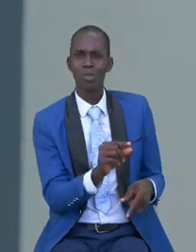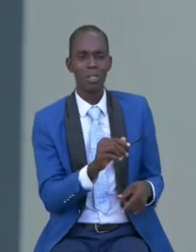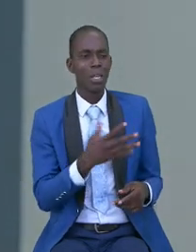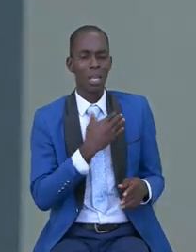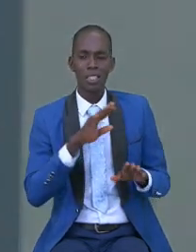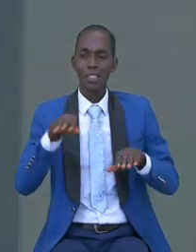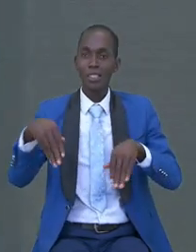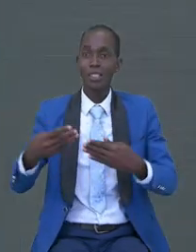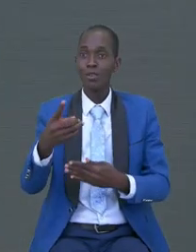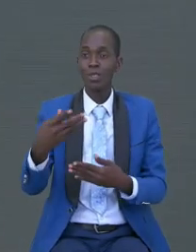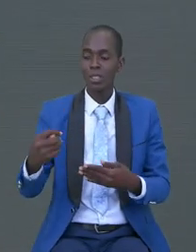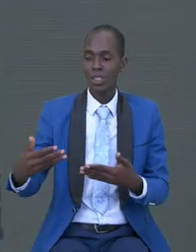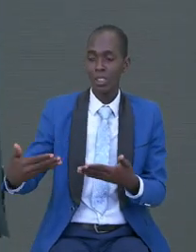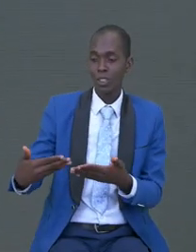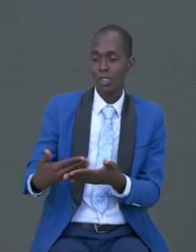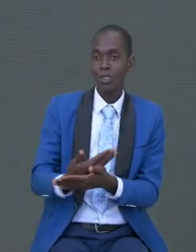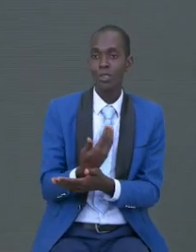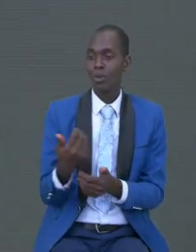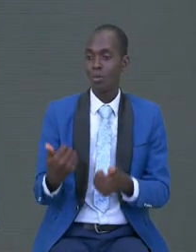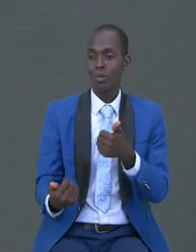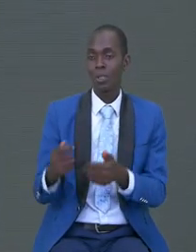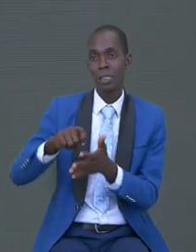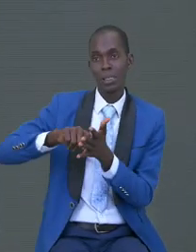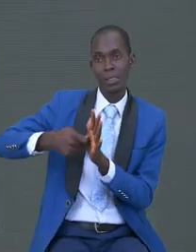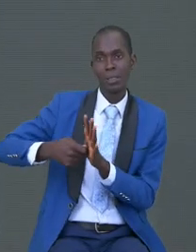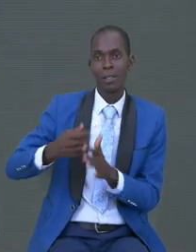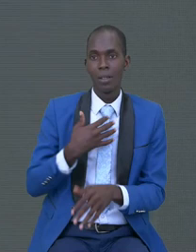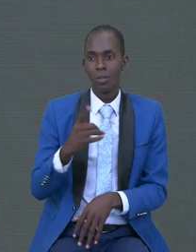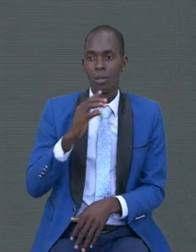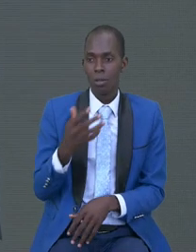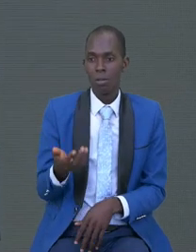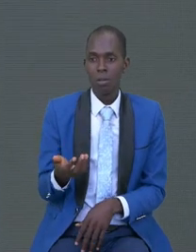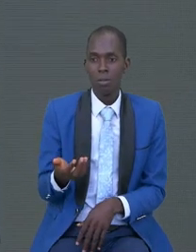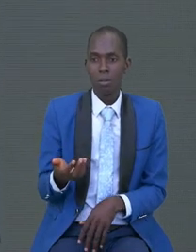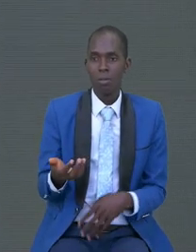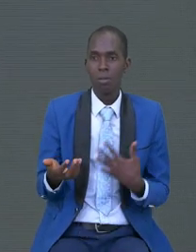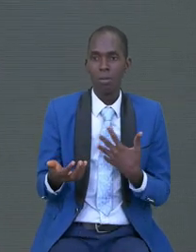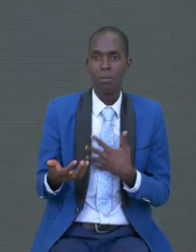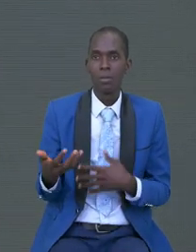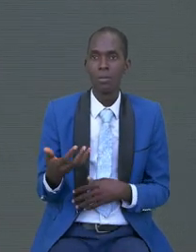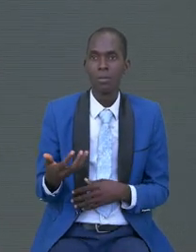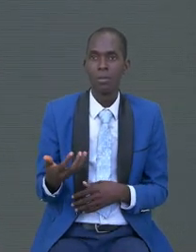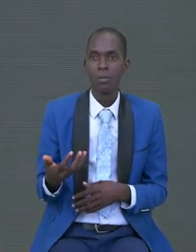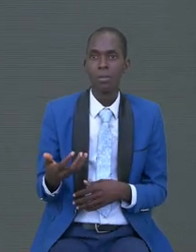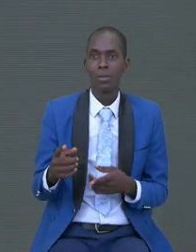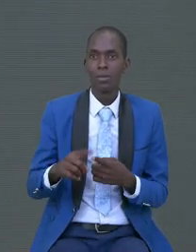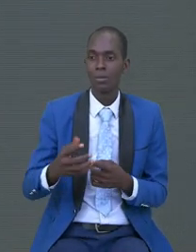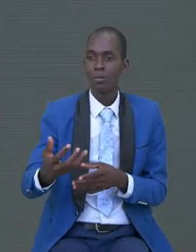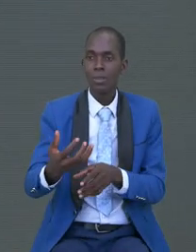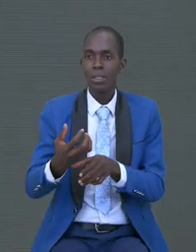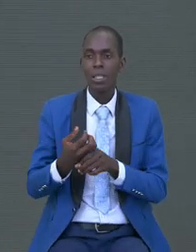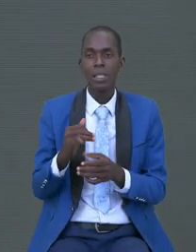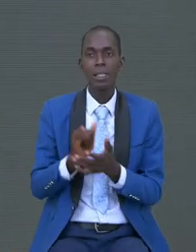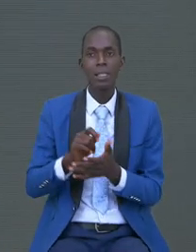the key unto you, and your hands are trembling when you are stretching out your hand to get the